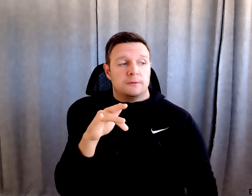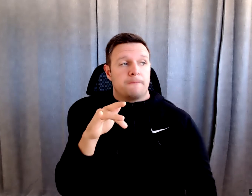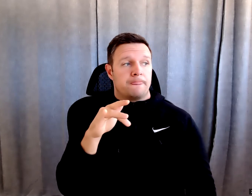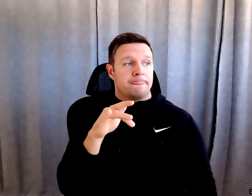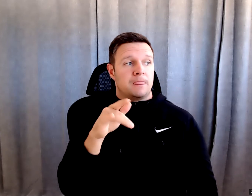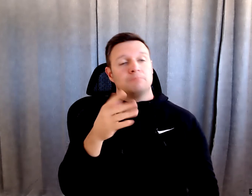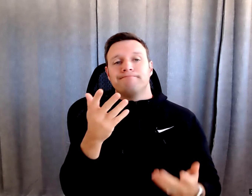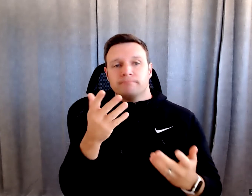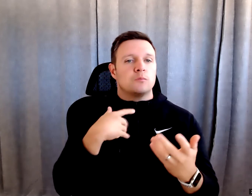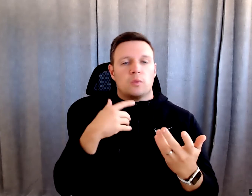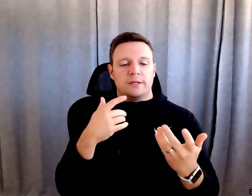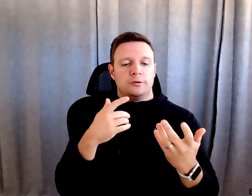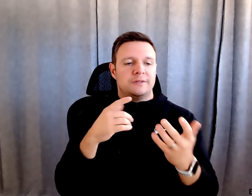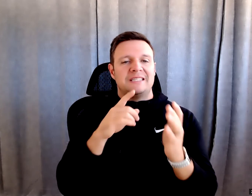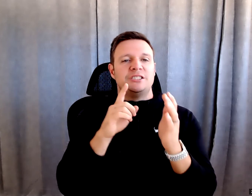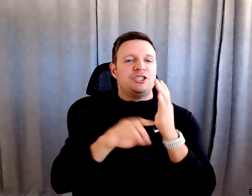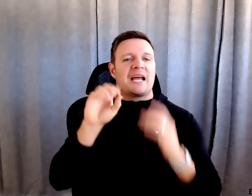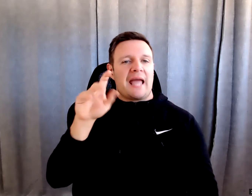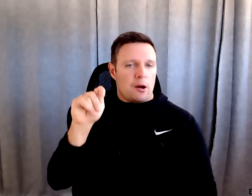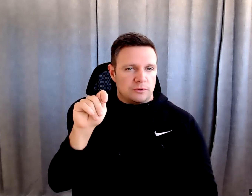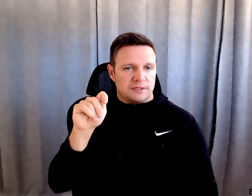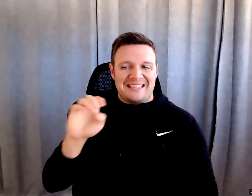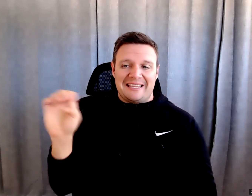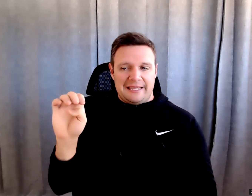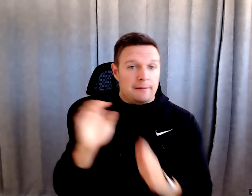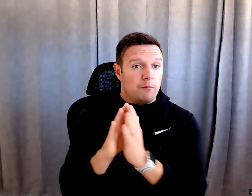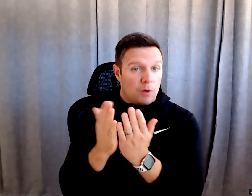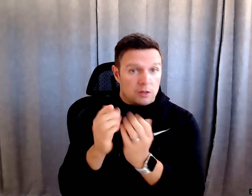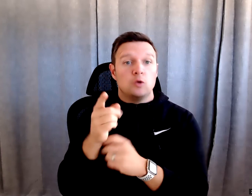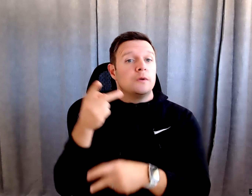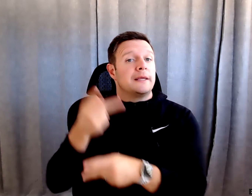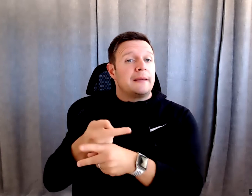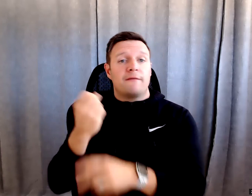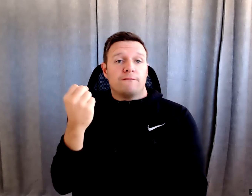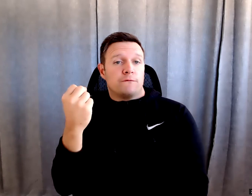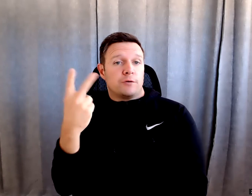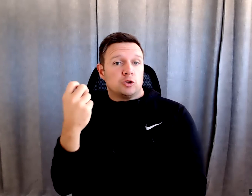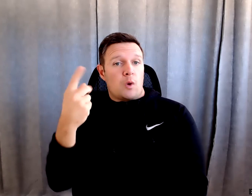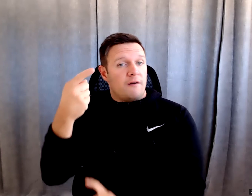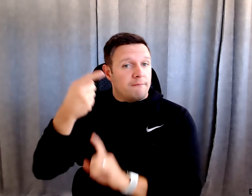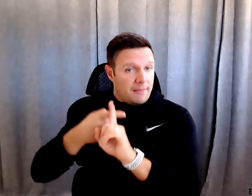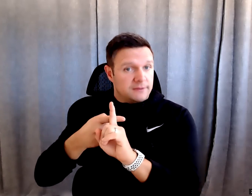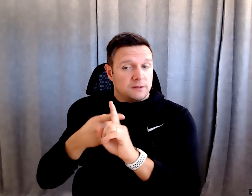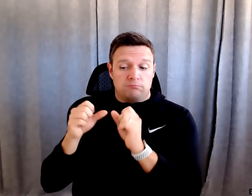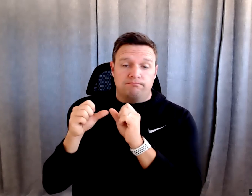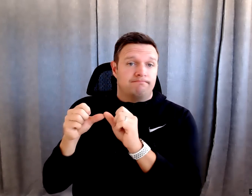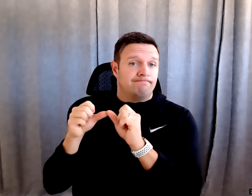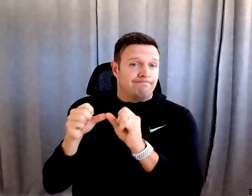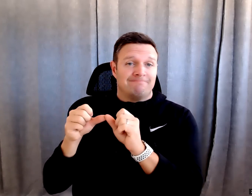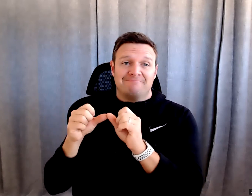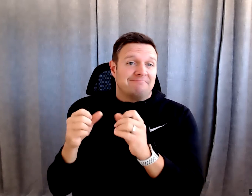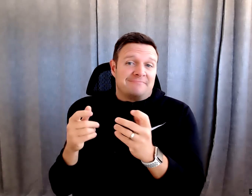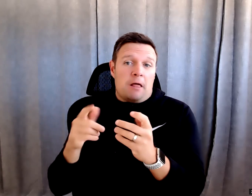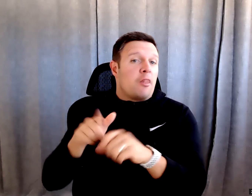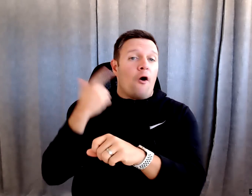once you check out an e-textbook, it will be available to you for 12 months. So you will have it for longer than probably you need it.